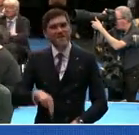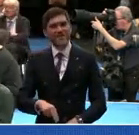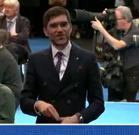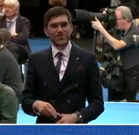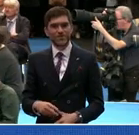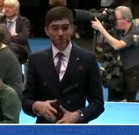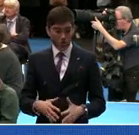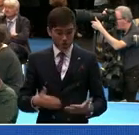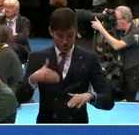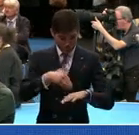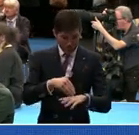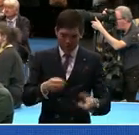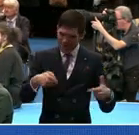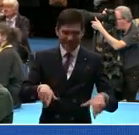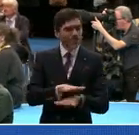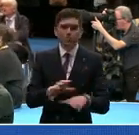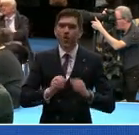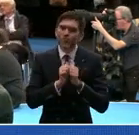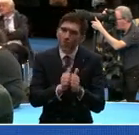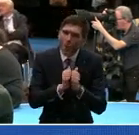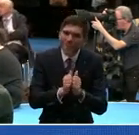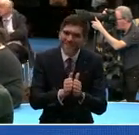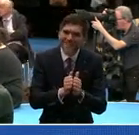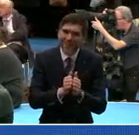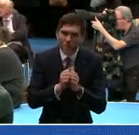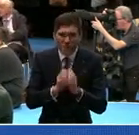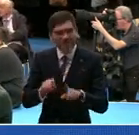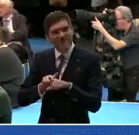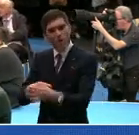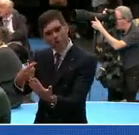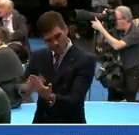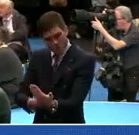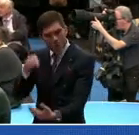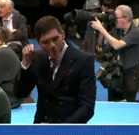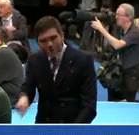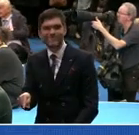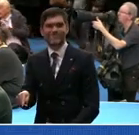where criminality is not rewarded, but where playing by the rules is.